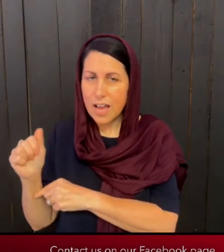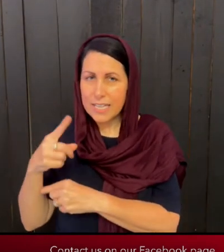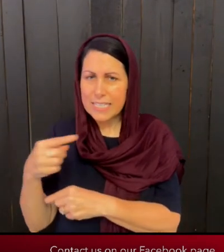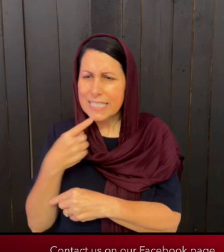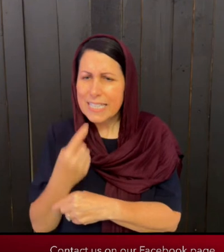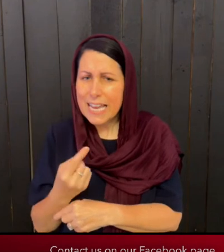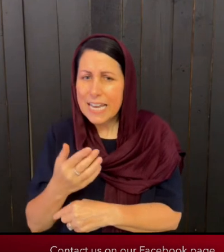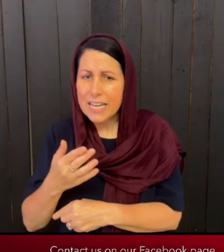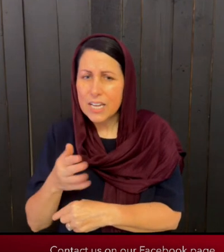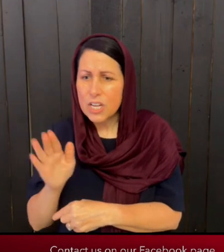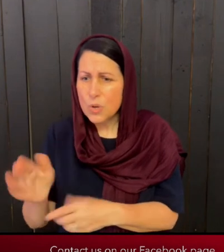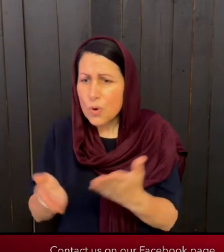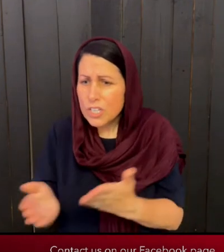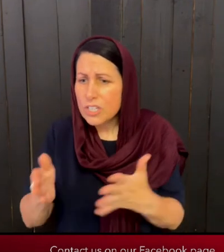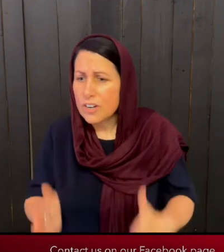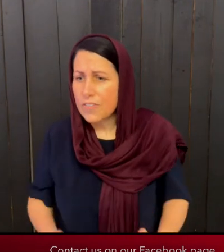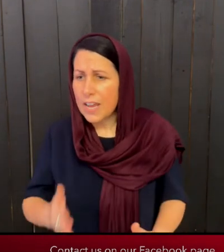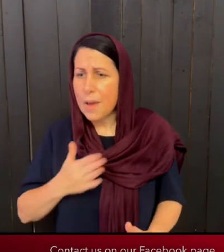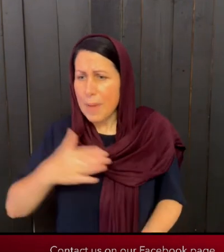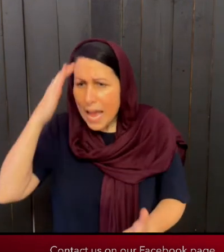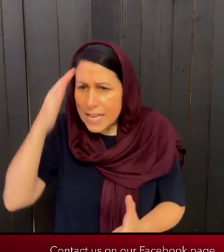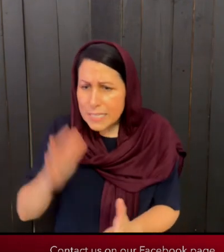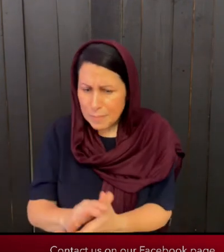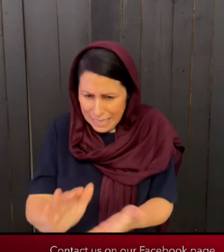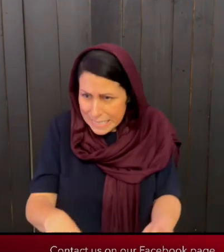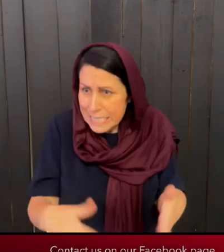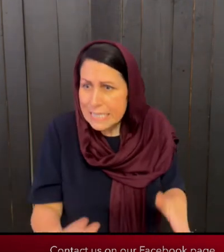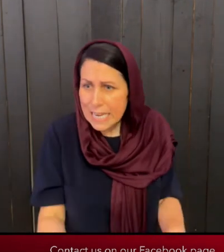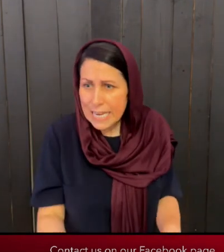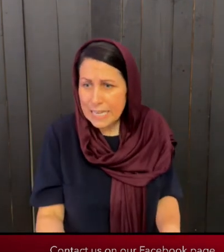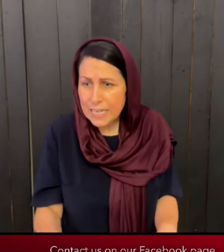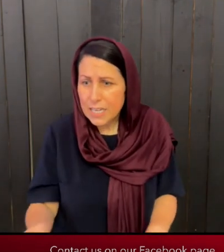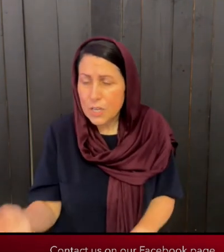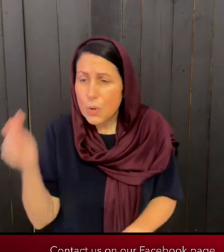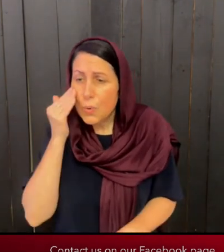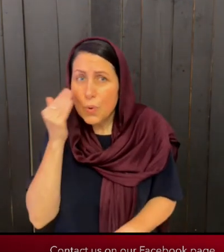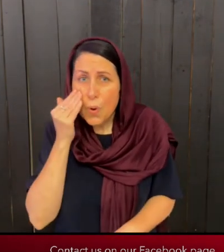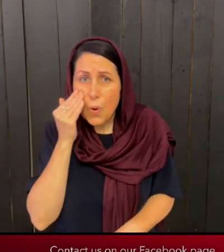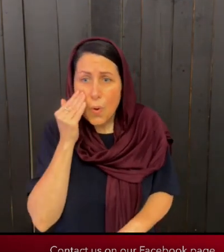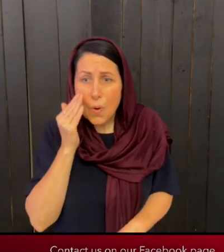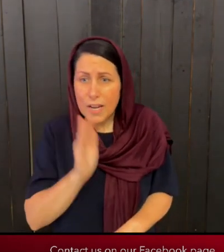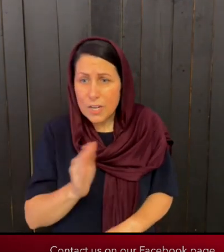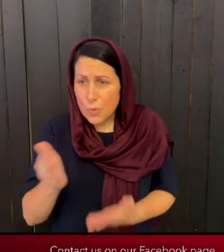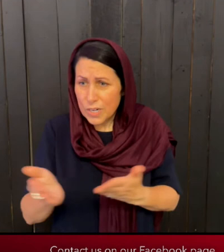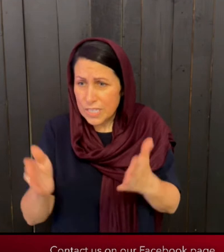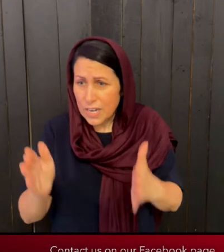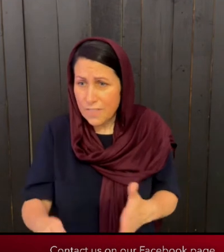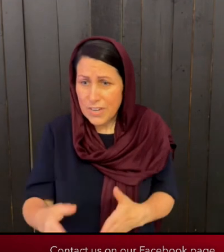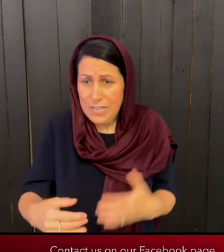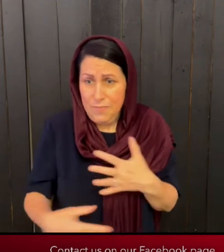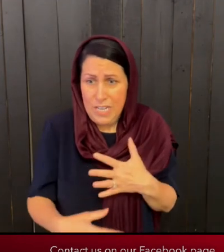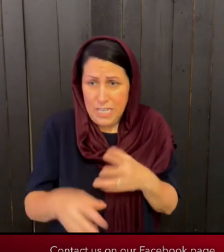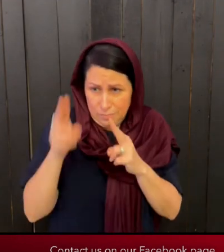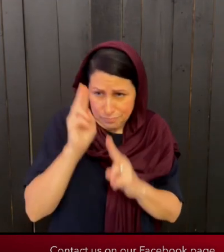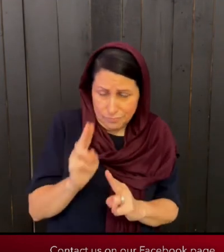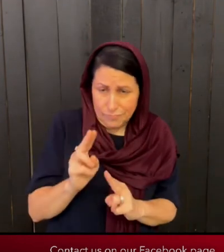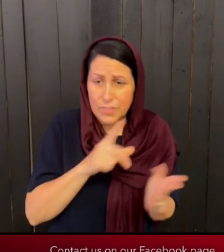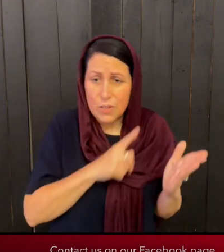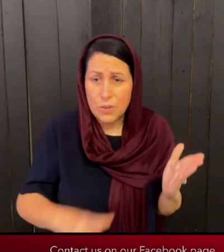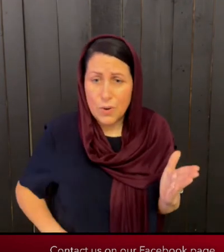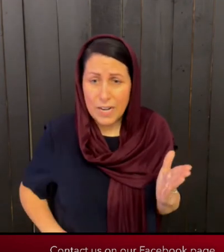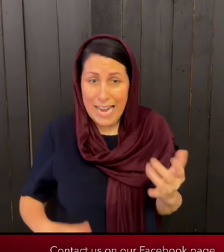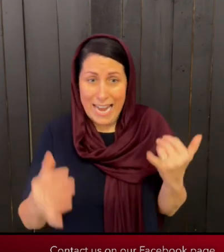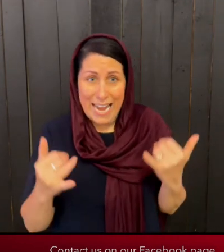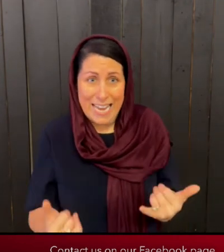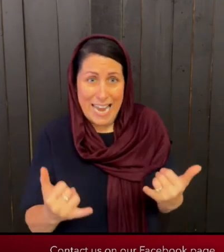my husband, is dead, and you know that your servant feared the Lord. And the creditor has come to take my two